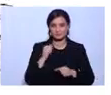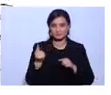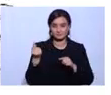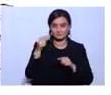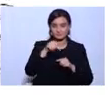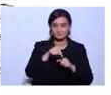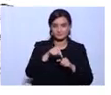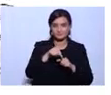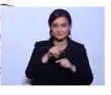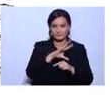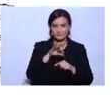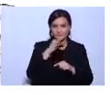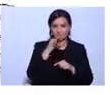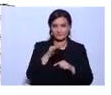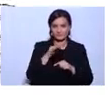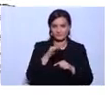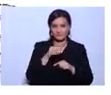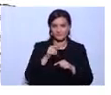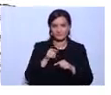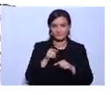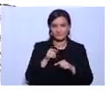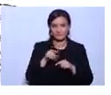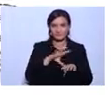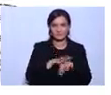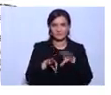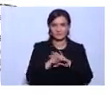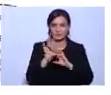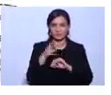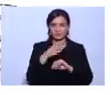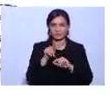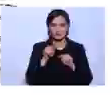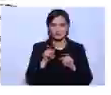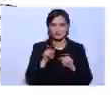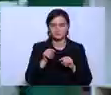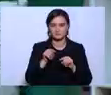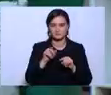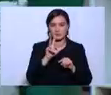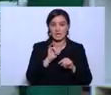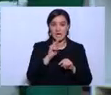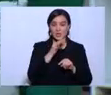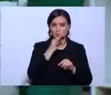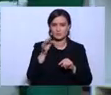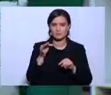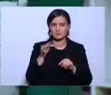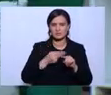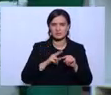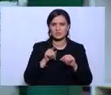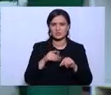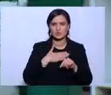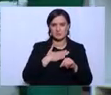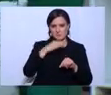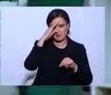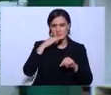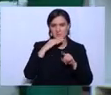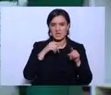raft, they say, you wouldn't happen to have any slaves on your raft? And Huck says, no, it's just my father, he's